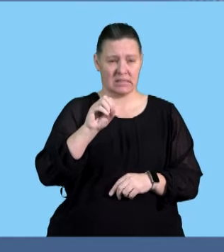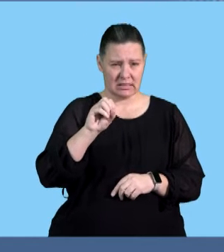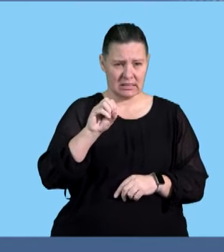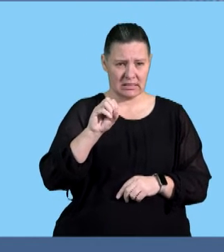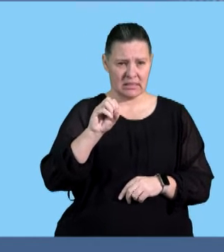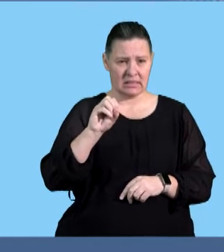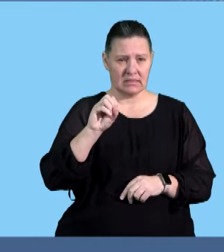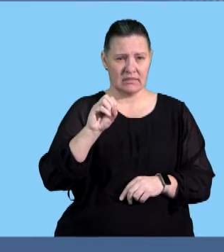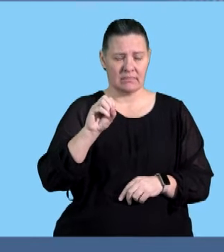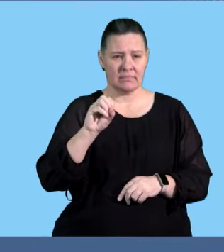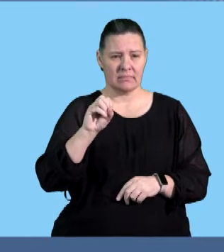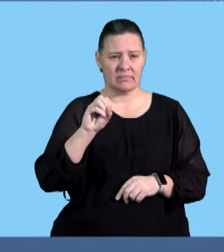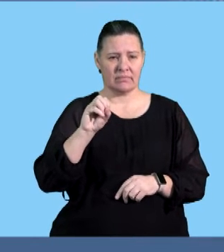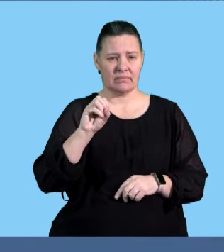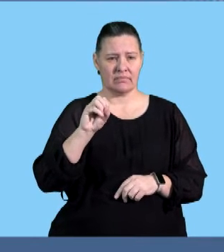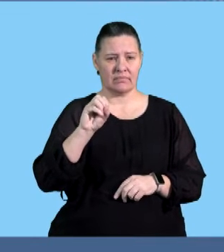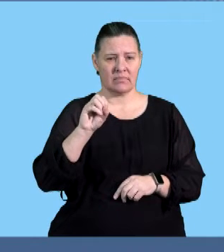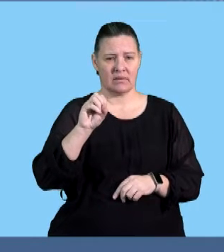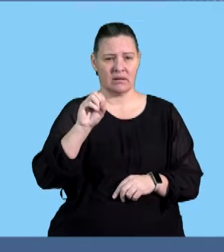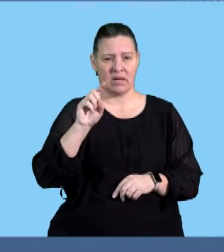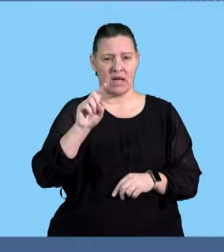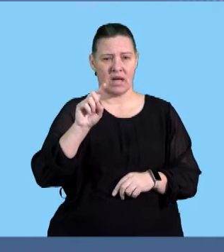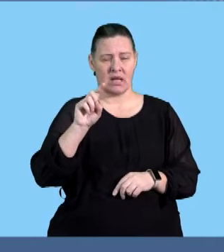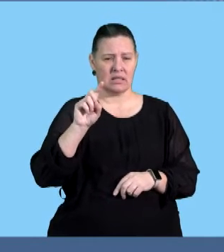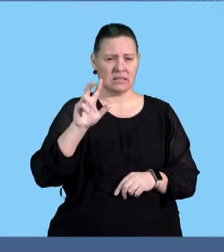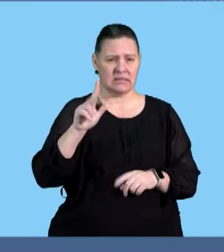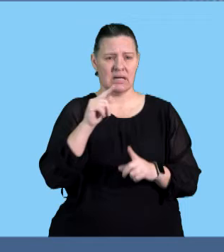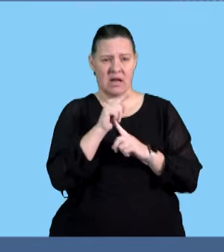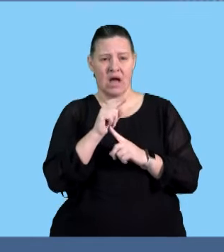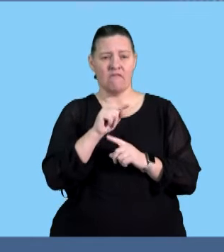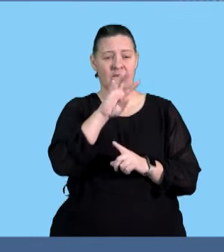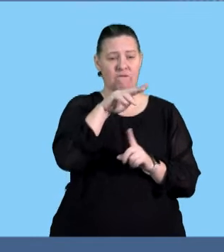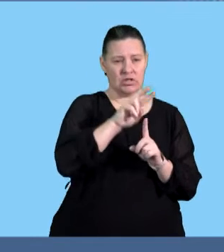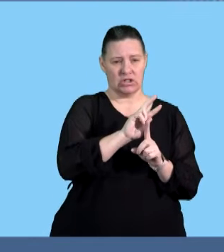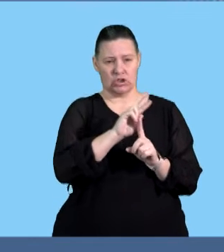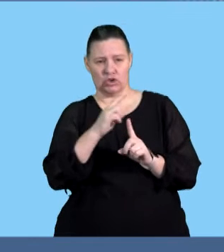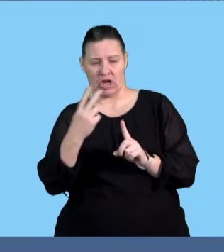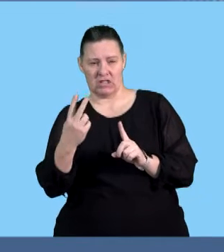2018 that VAT will increase from 14% to 15%